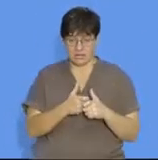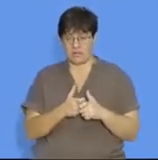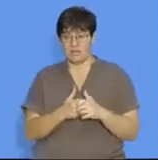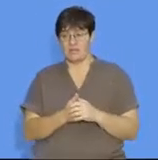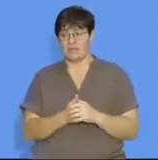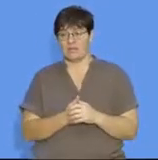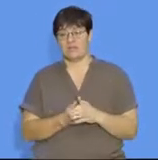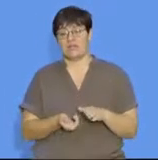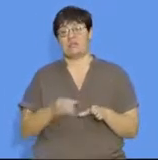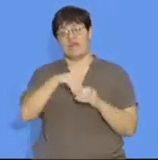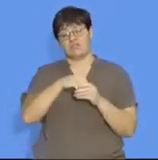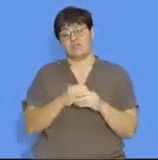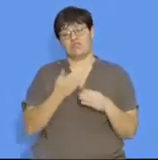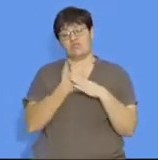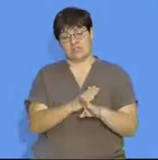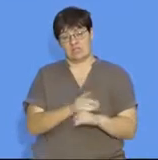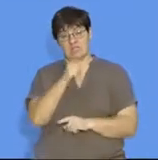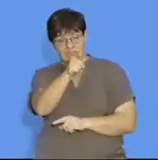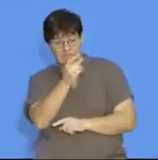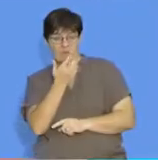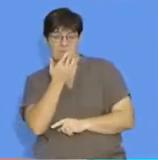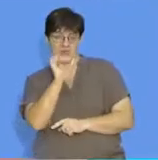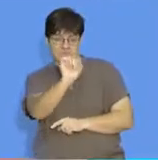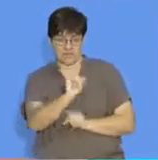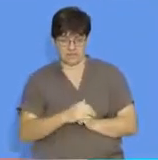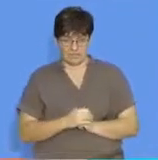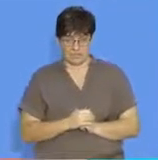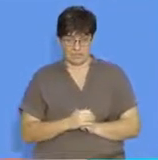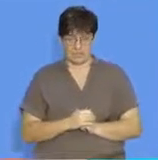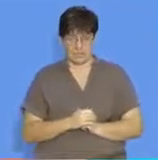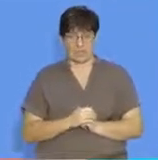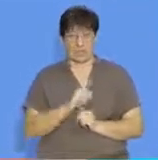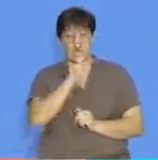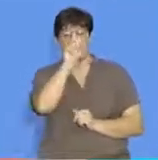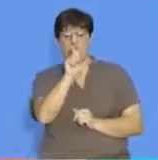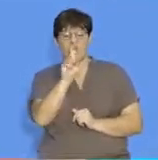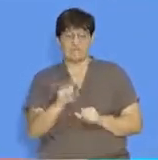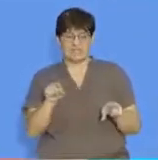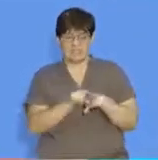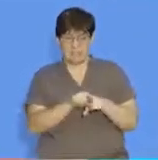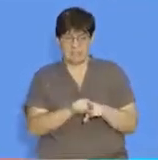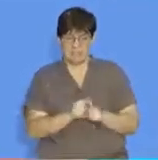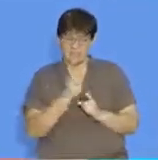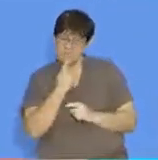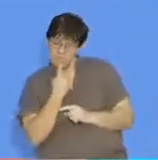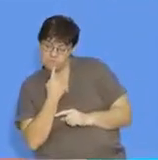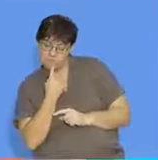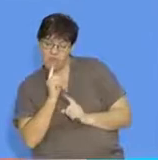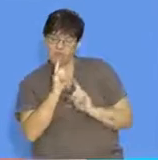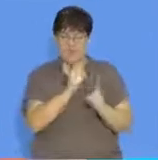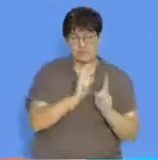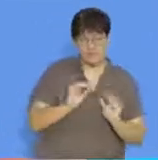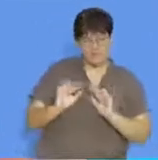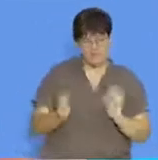of the internal resistance of the battery. So these are some of the questions that you need to ask